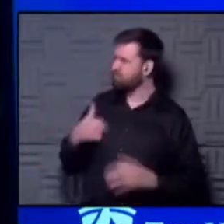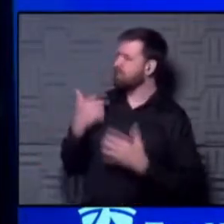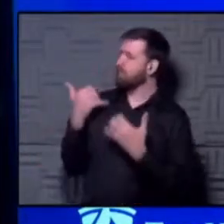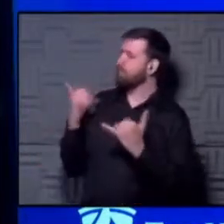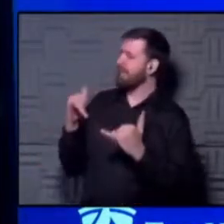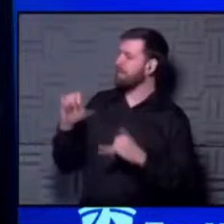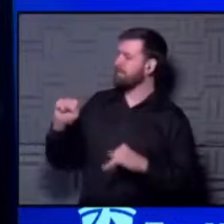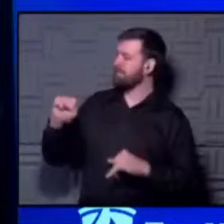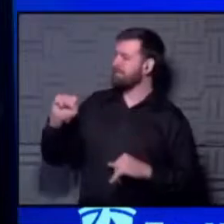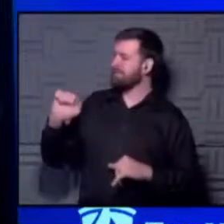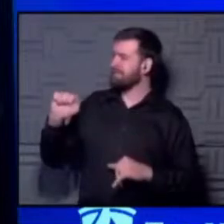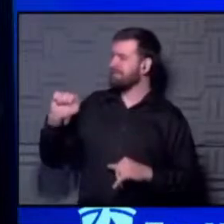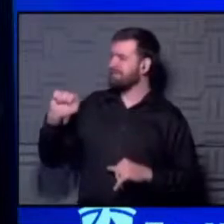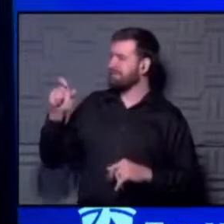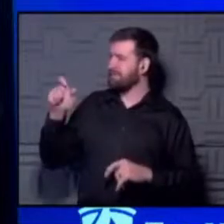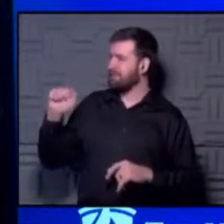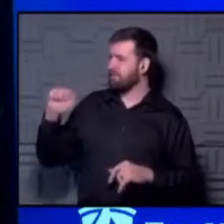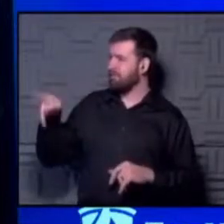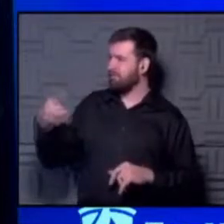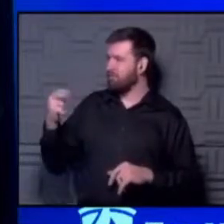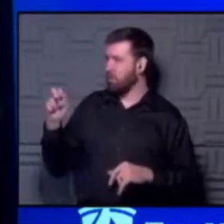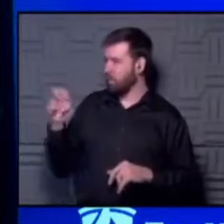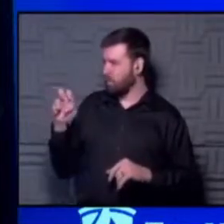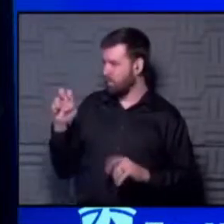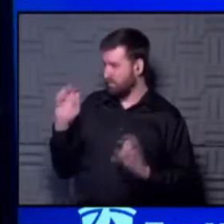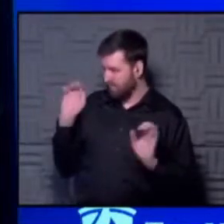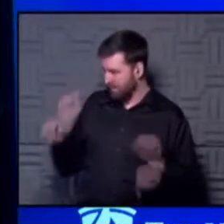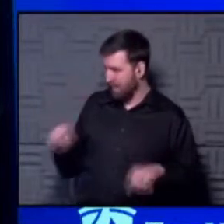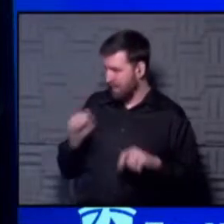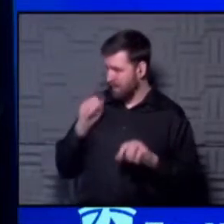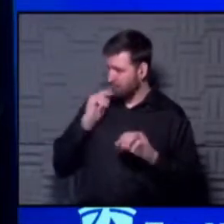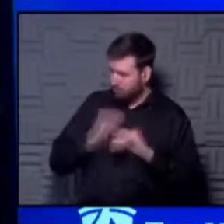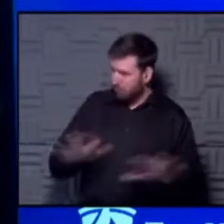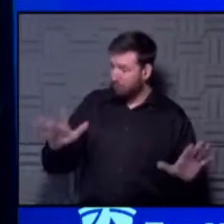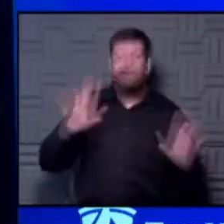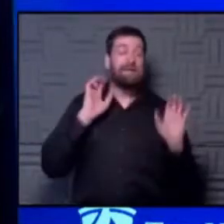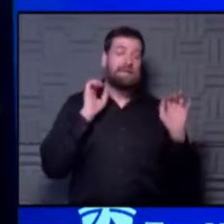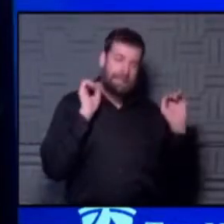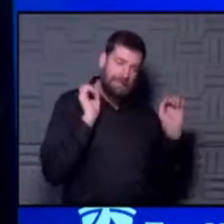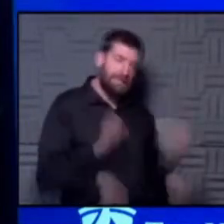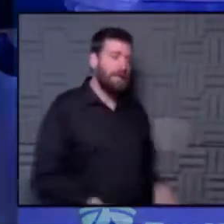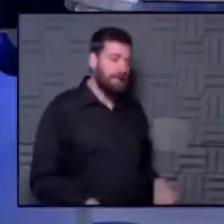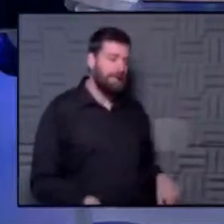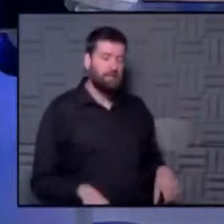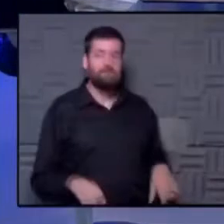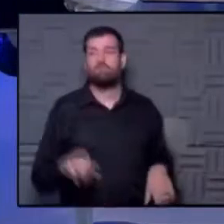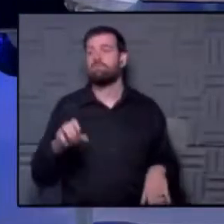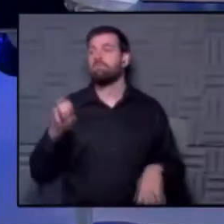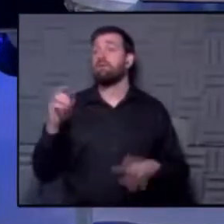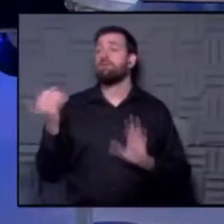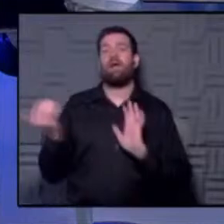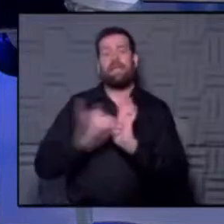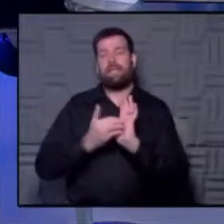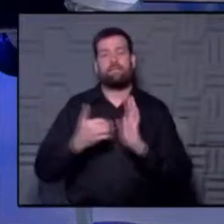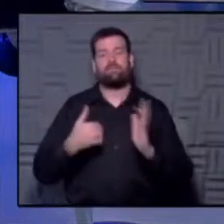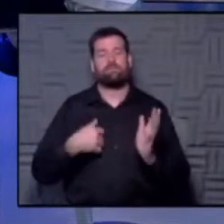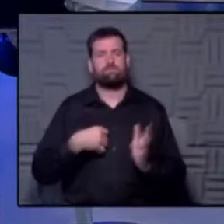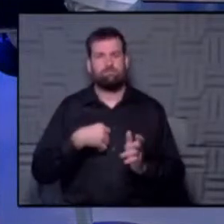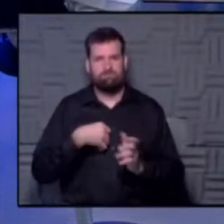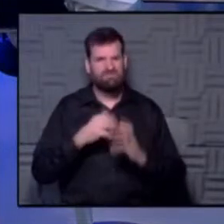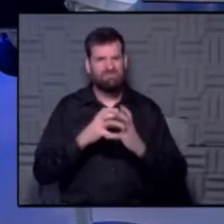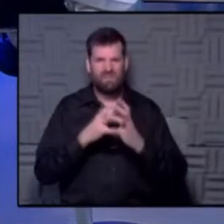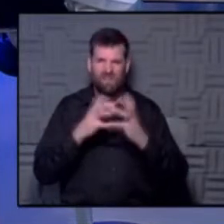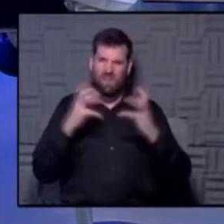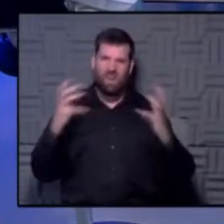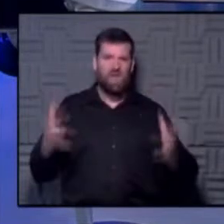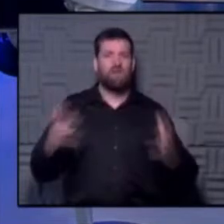If I blow through it, does it come out? Well, it can. That's the point. That's what we're trying to find out a little bit more about. So there was a pretty good, and again, for some reason, a lot of these